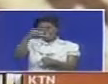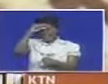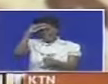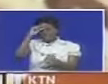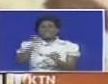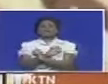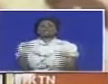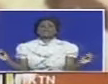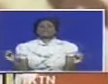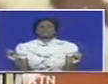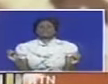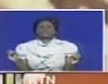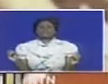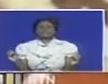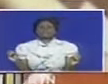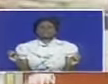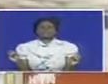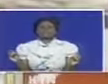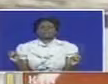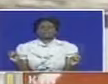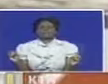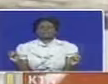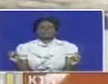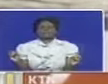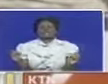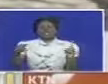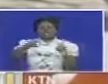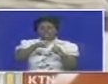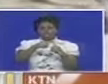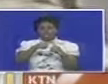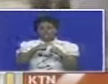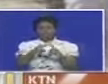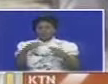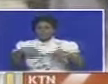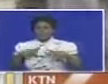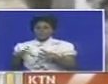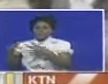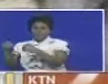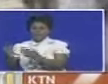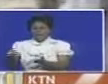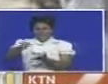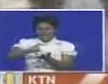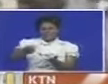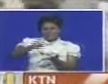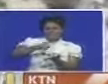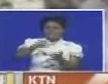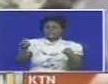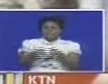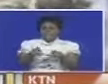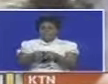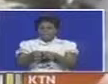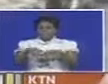ni ununue bunduki yako, serikali ya kwe bunduki yako. Idadi ya wakimbizi inazidi kuongezeka, huku